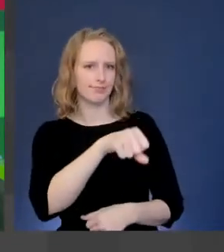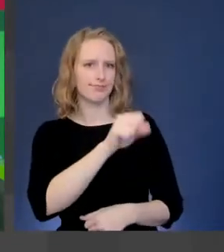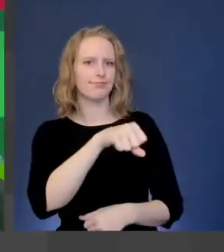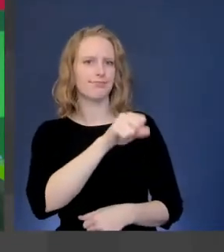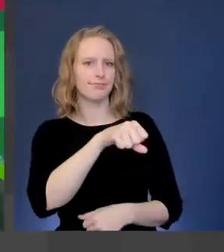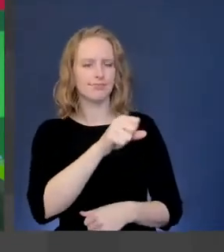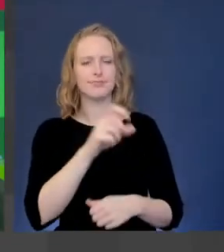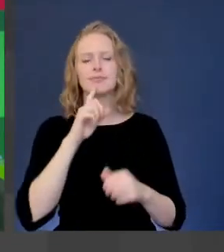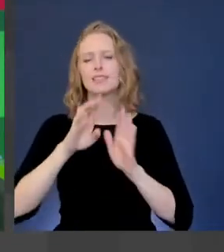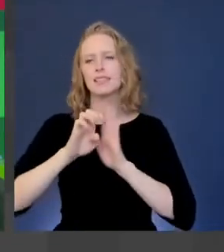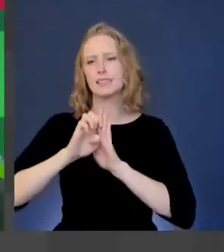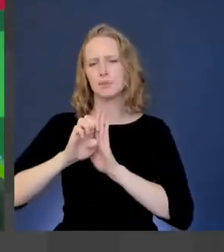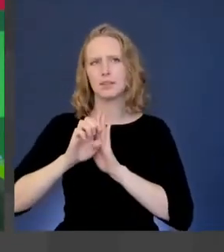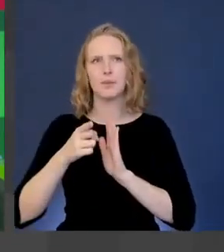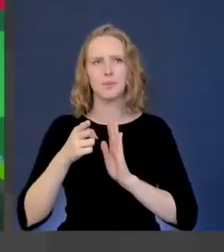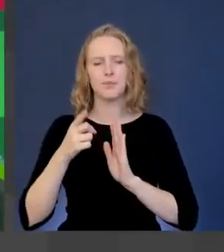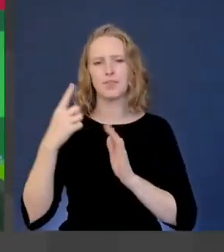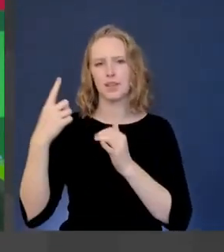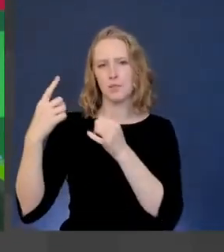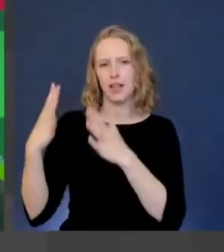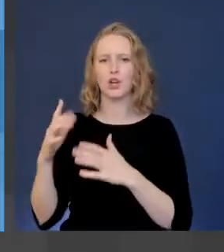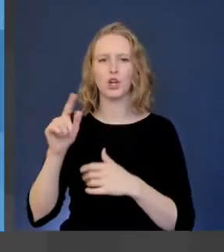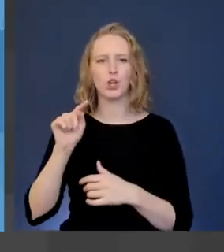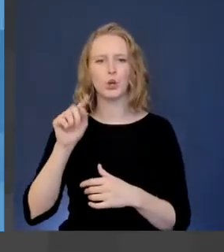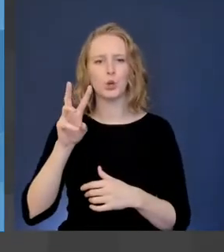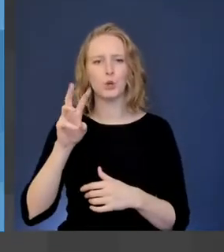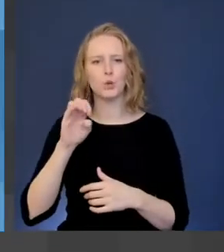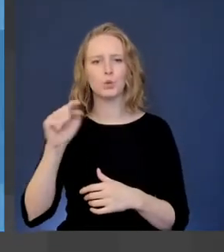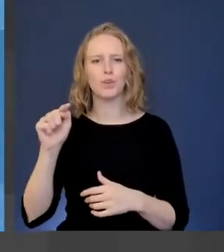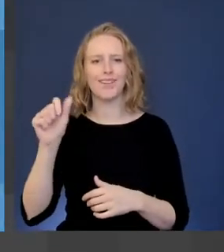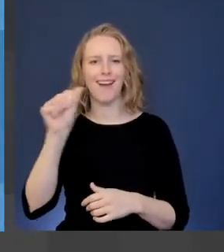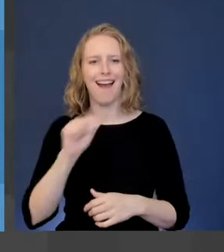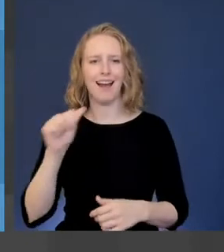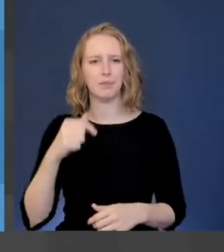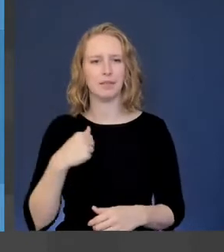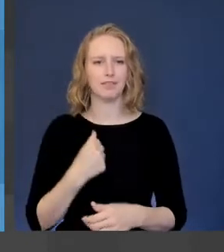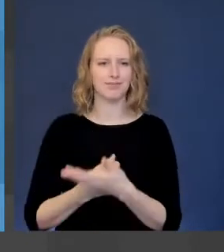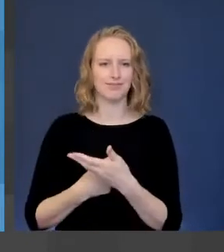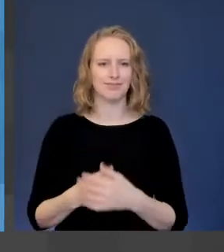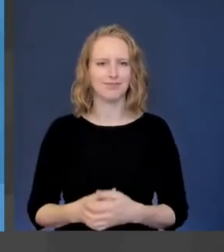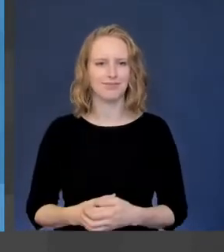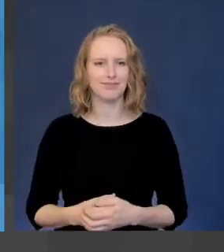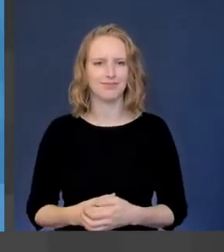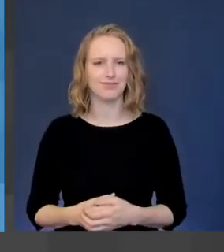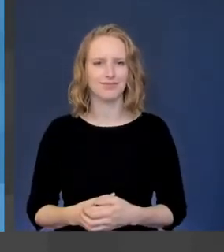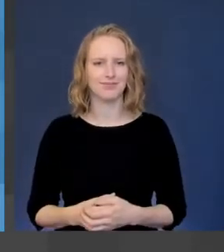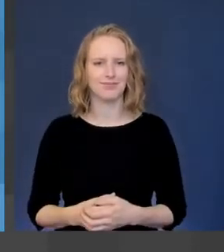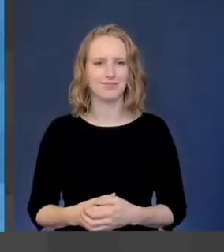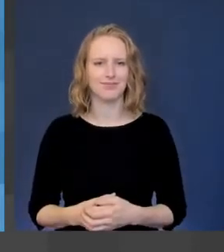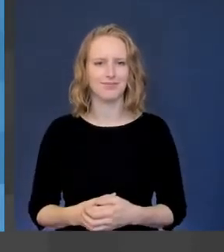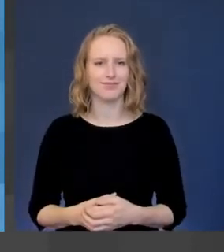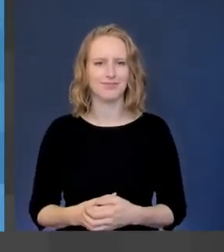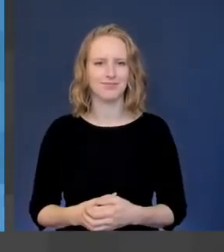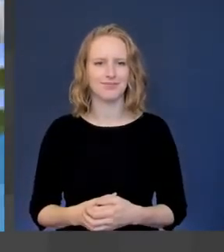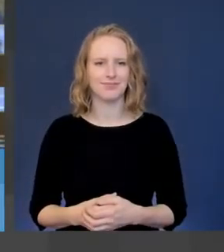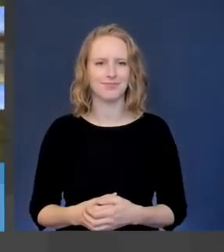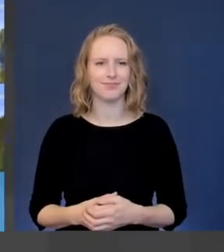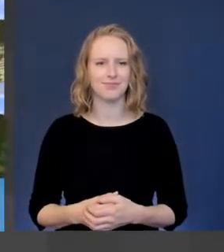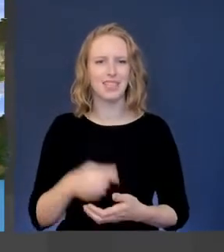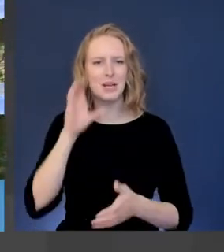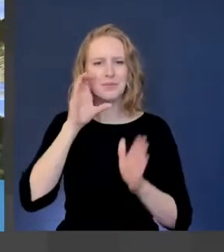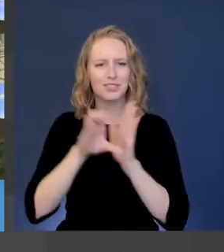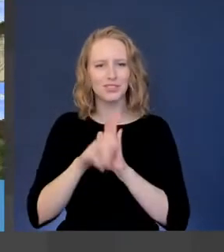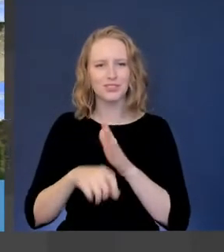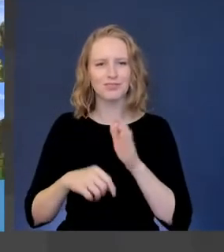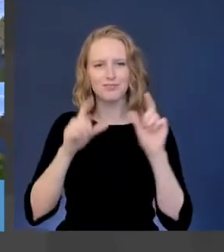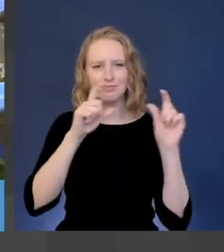player tweeted at me this wonderful big picture showing like across different snapshots in the